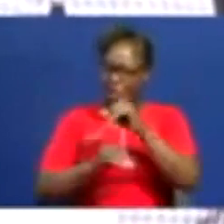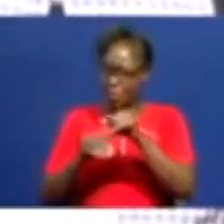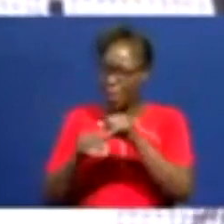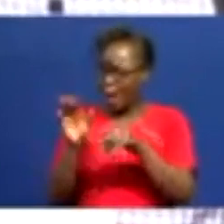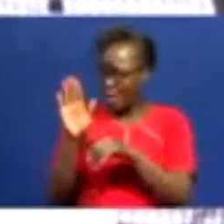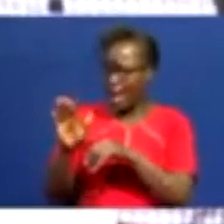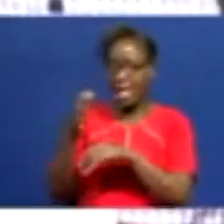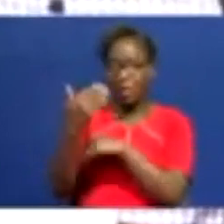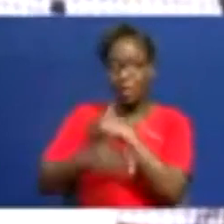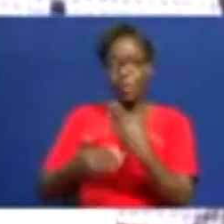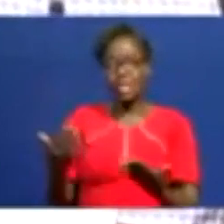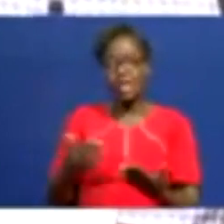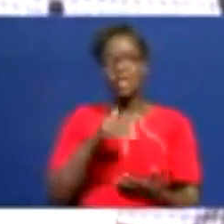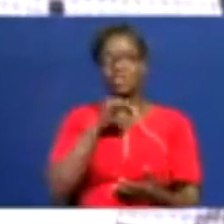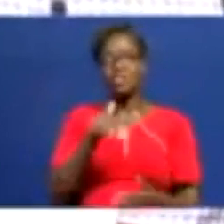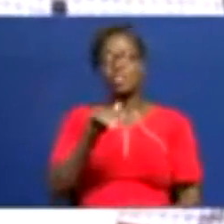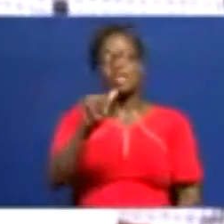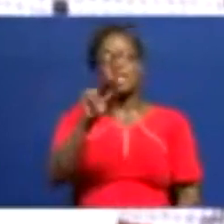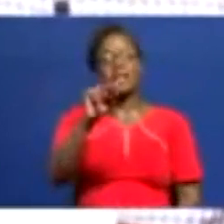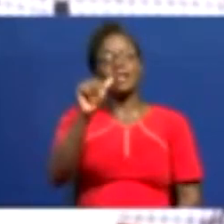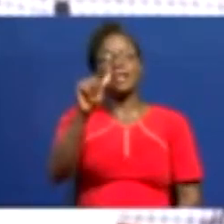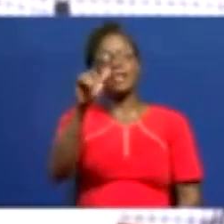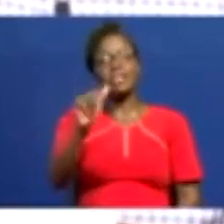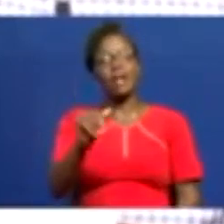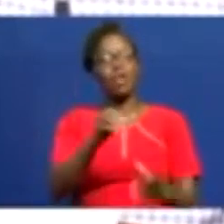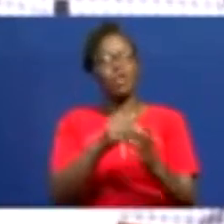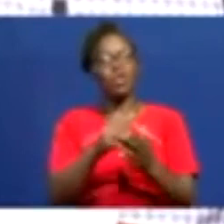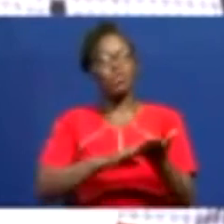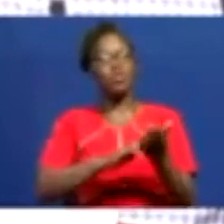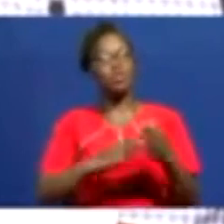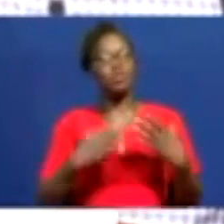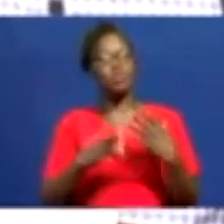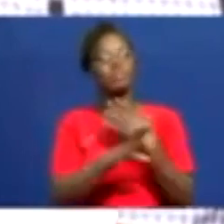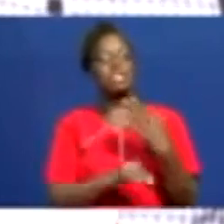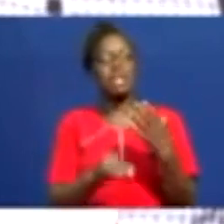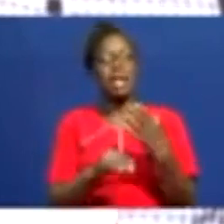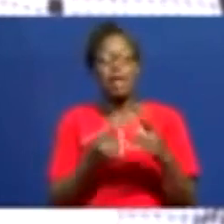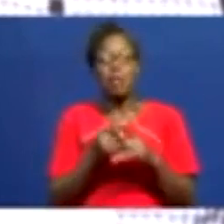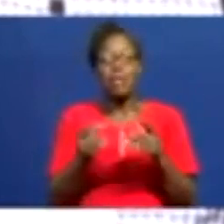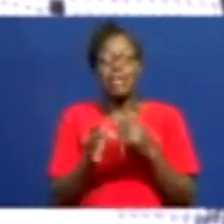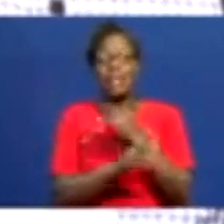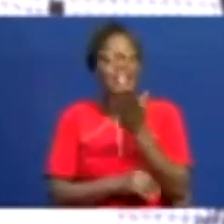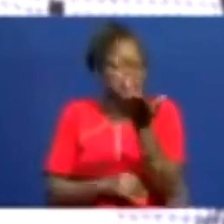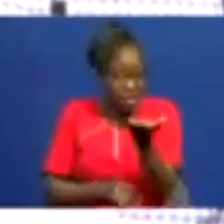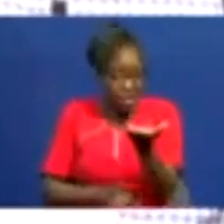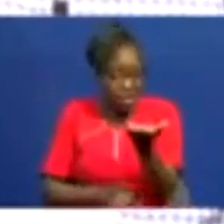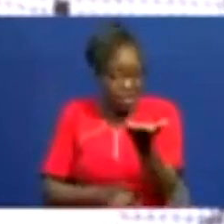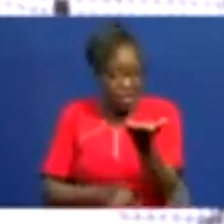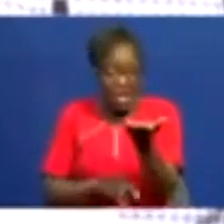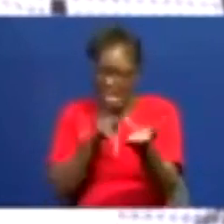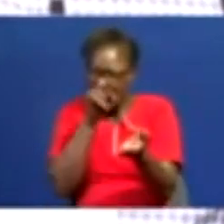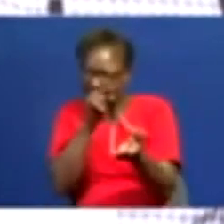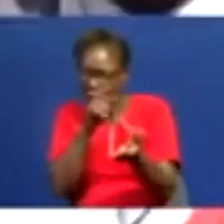boda, sio watu wa Angata ama watu wa Migori ndio wameipa. Kuna mwisi ambaye ameipa, na huyo ndiye